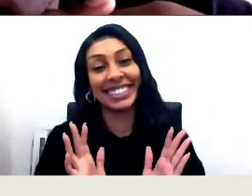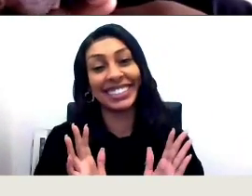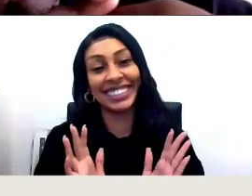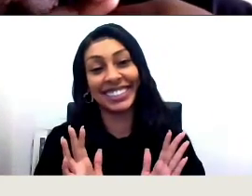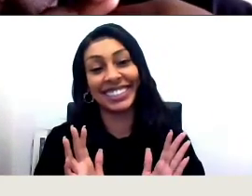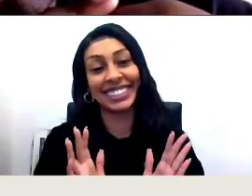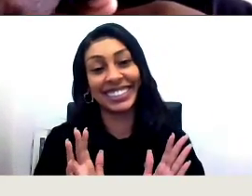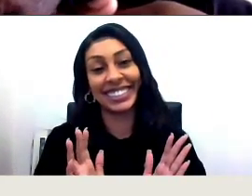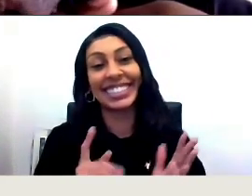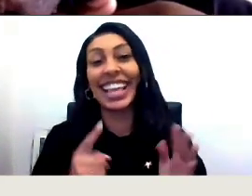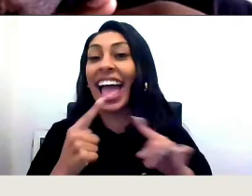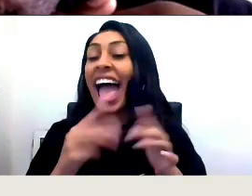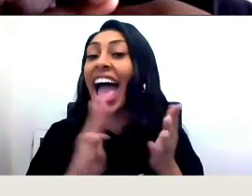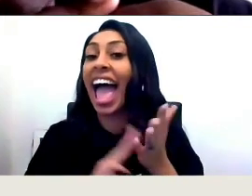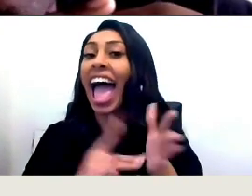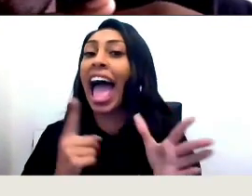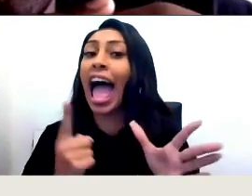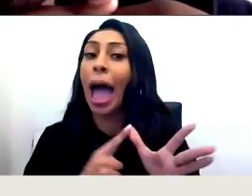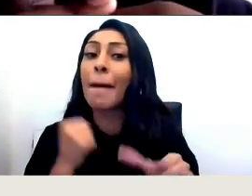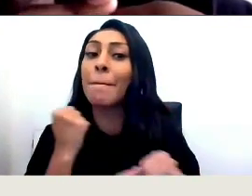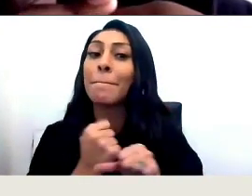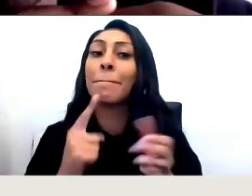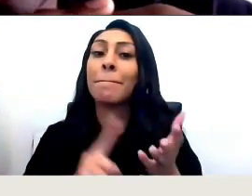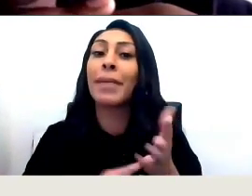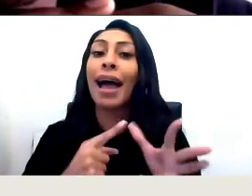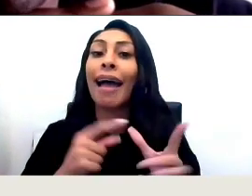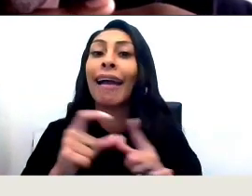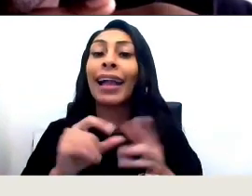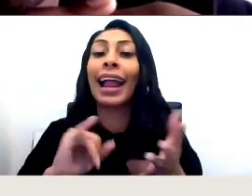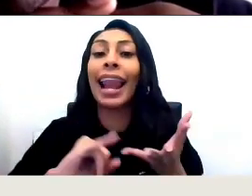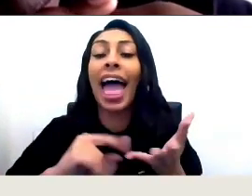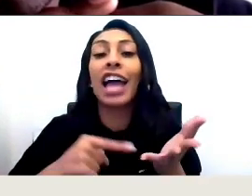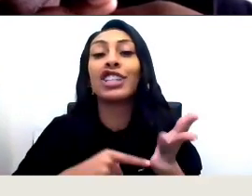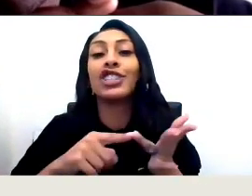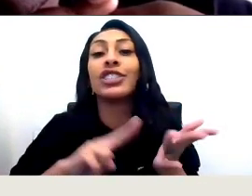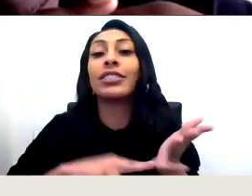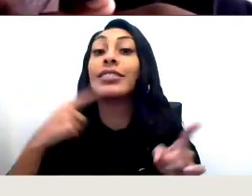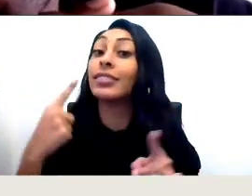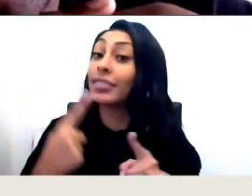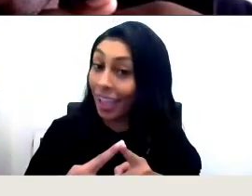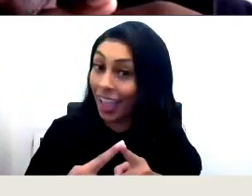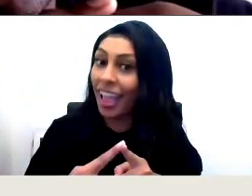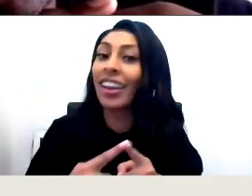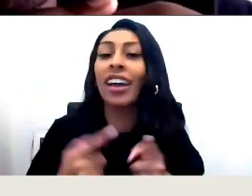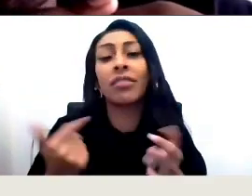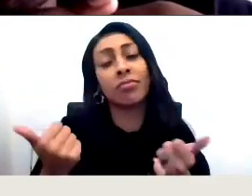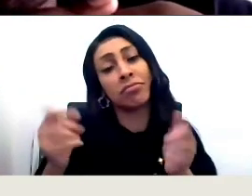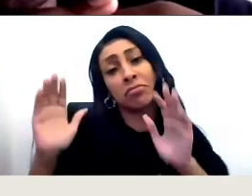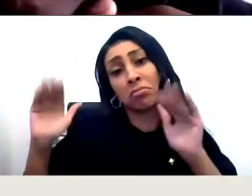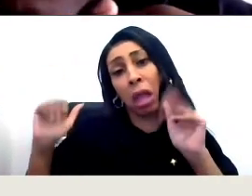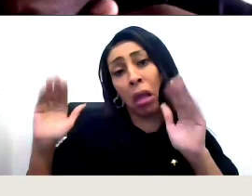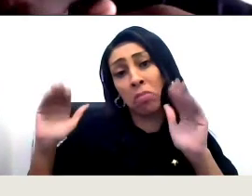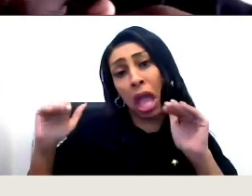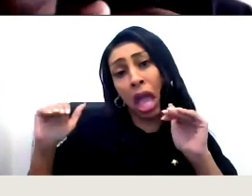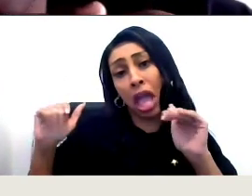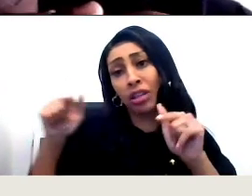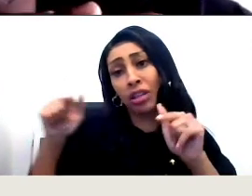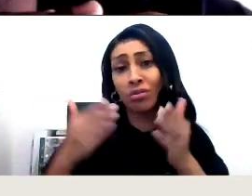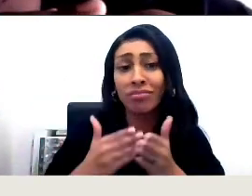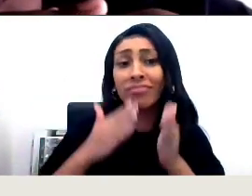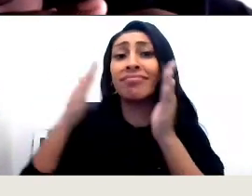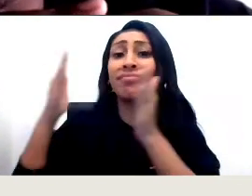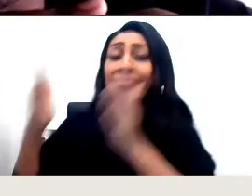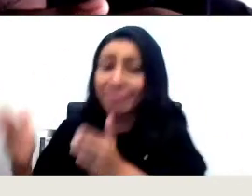Particularly to Emma Gleston. And I hope this is a great farewell for you as you are passing on,